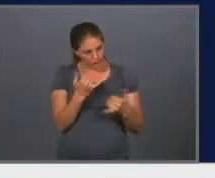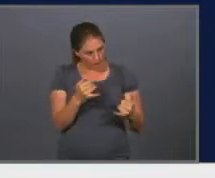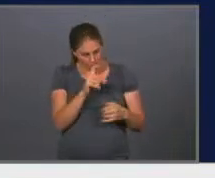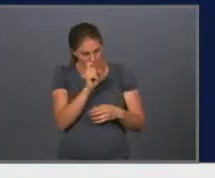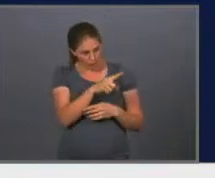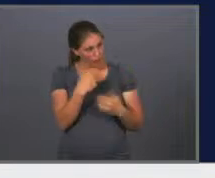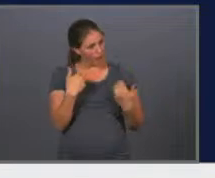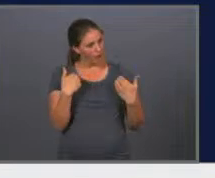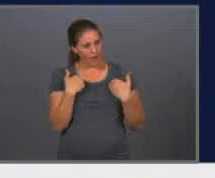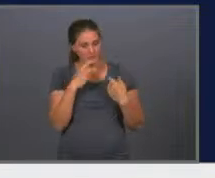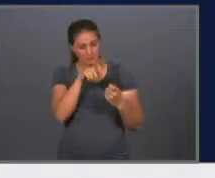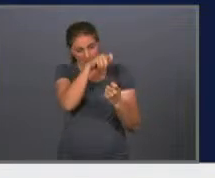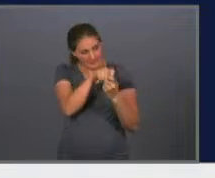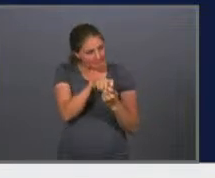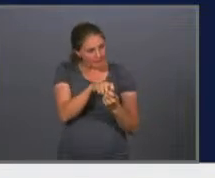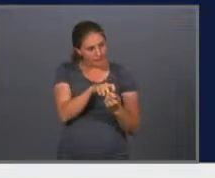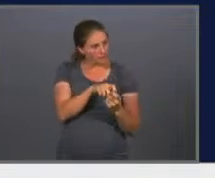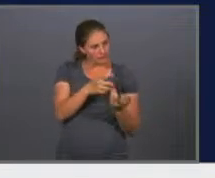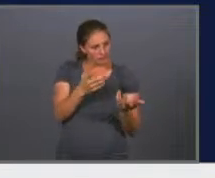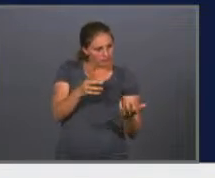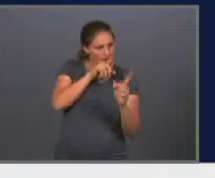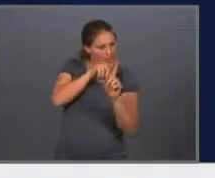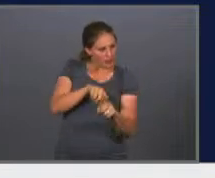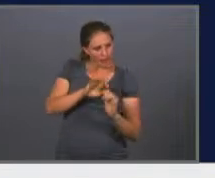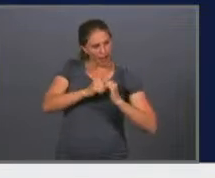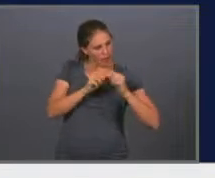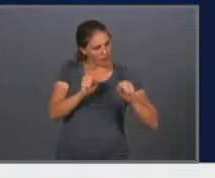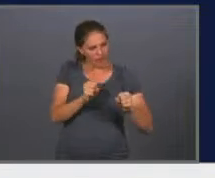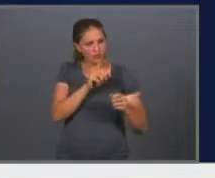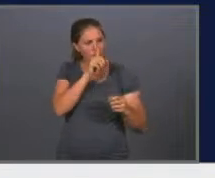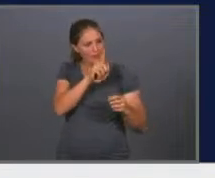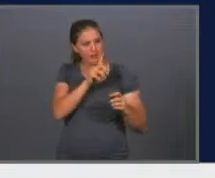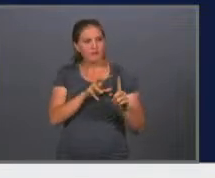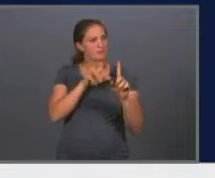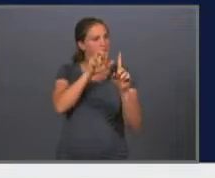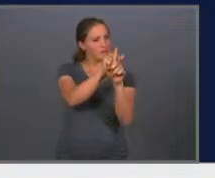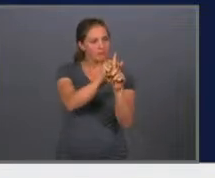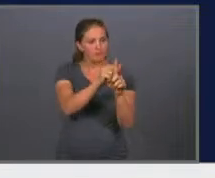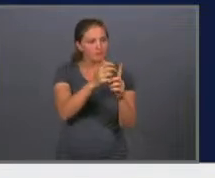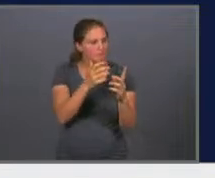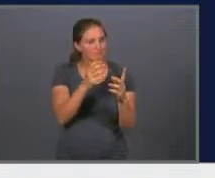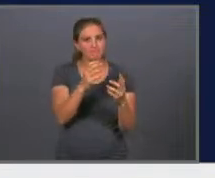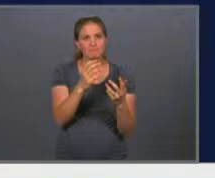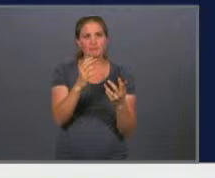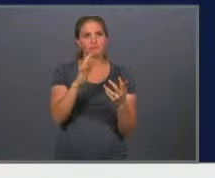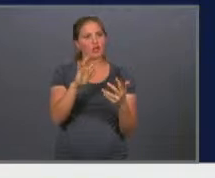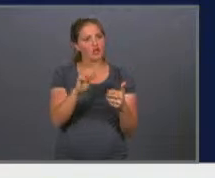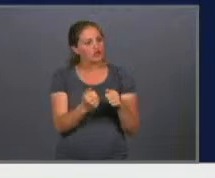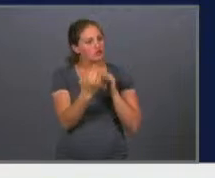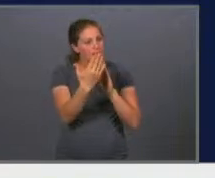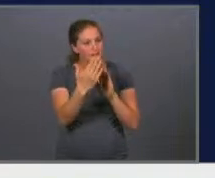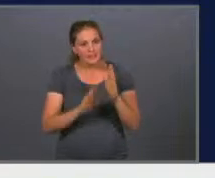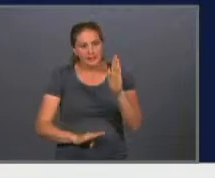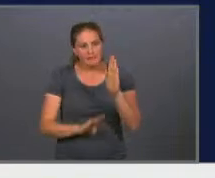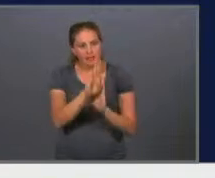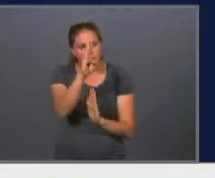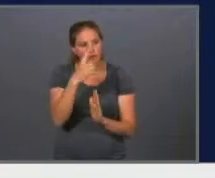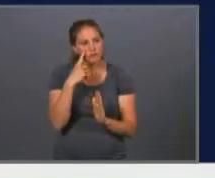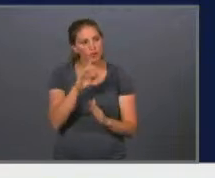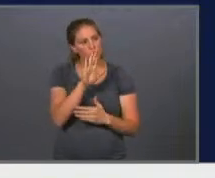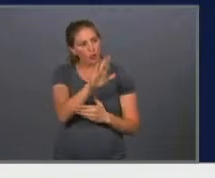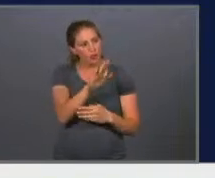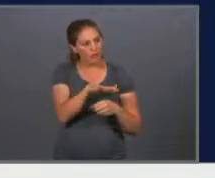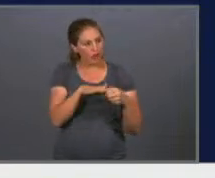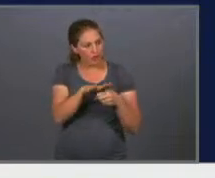1st Congressional District and things that could be done on the federal level to address inflation for your